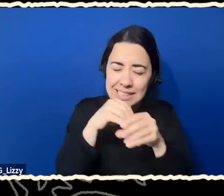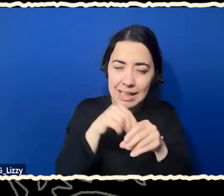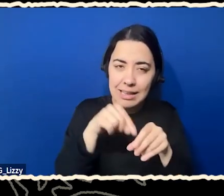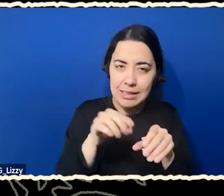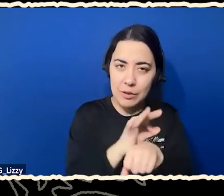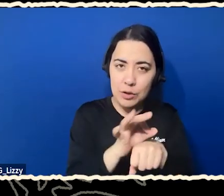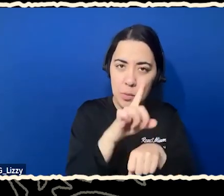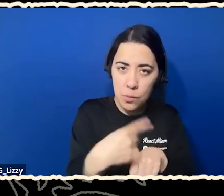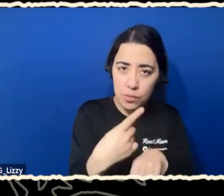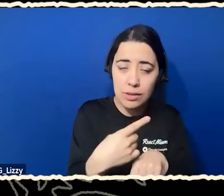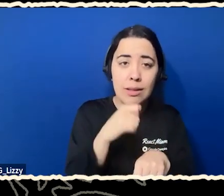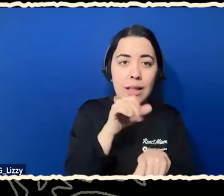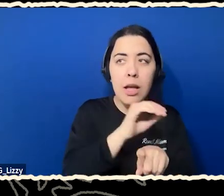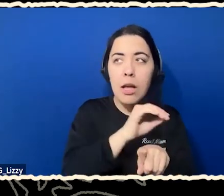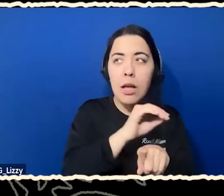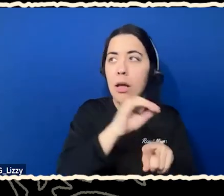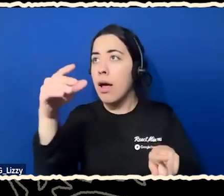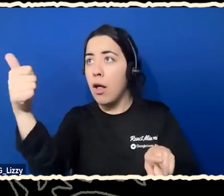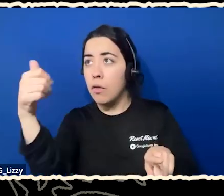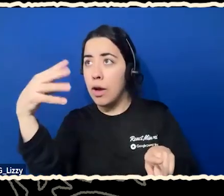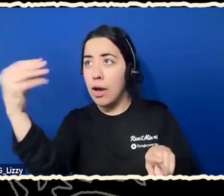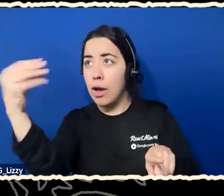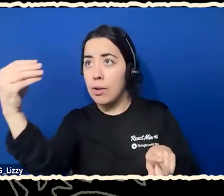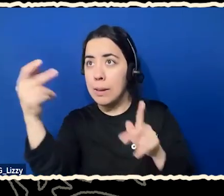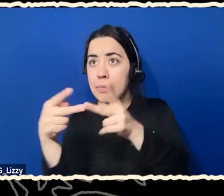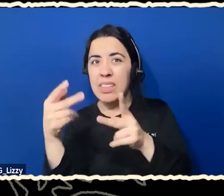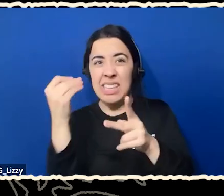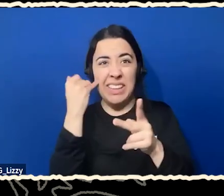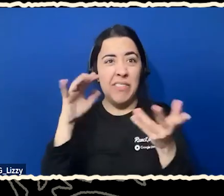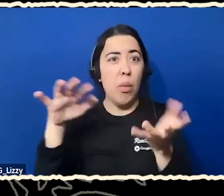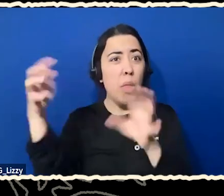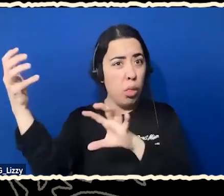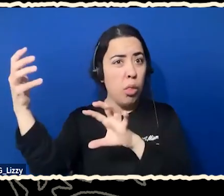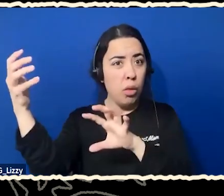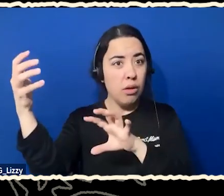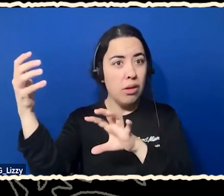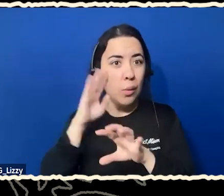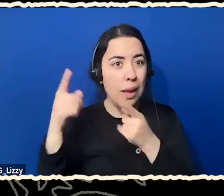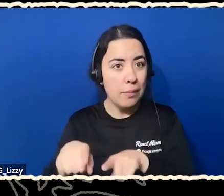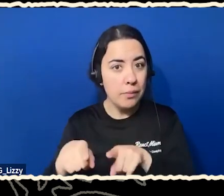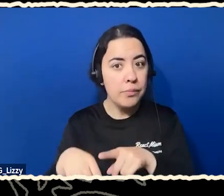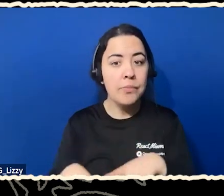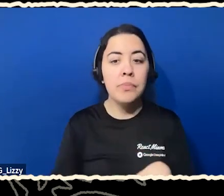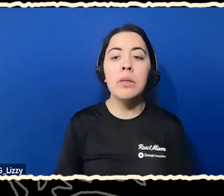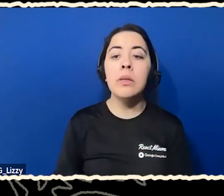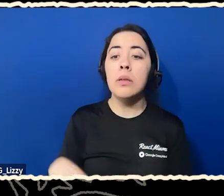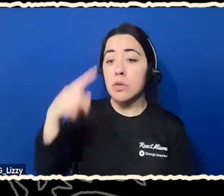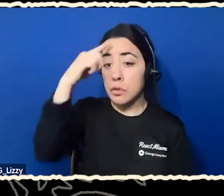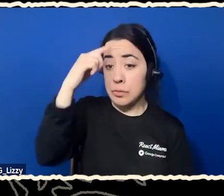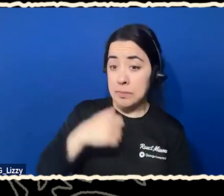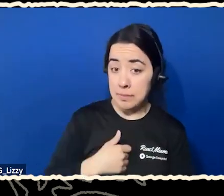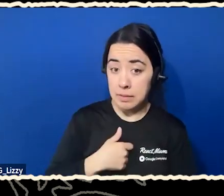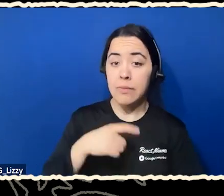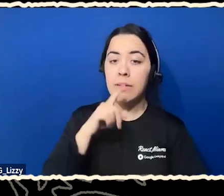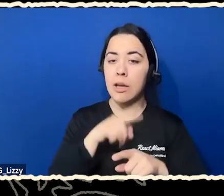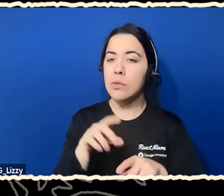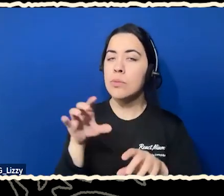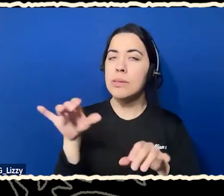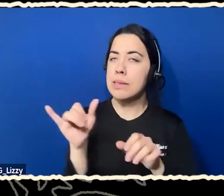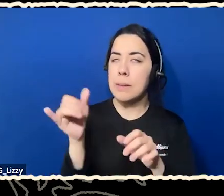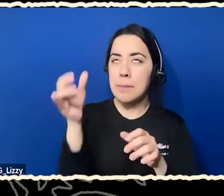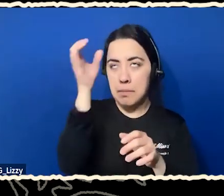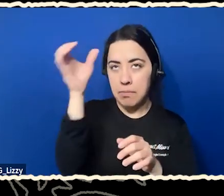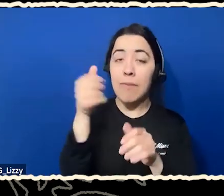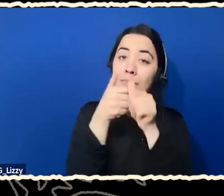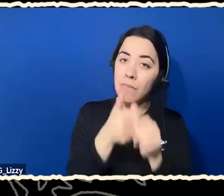things. So to me, the answer is do the same thing with the React compiler. Start with the